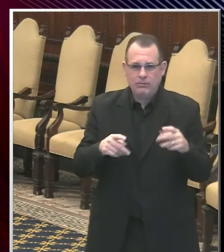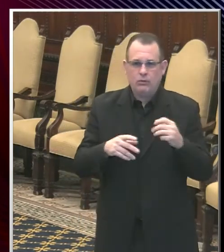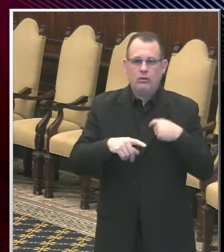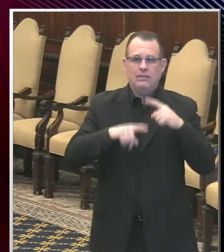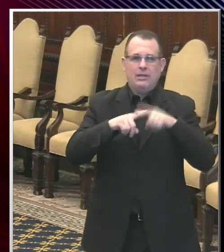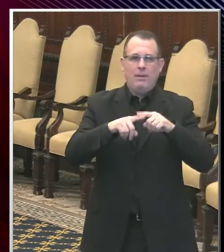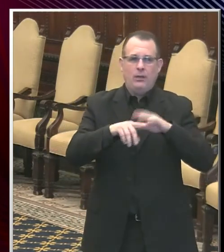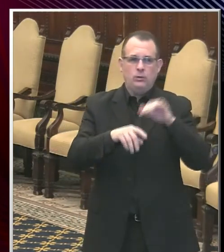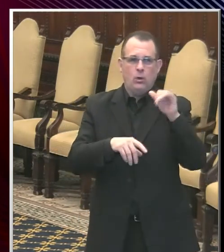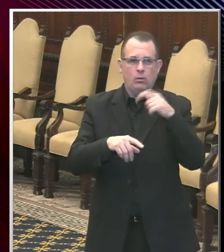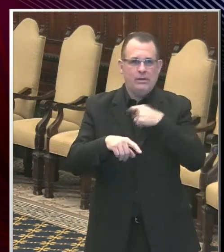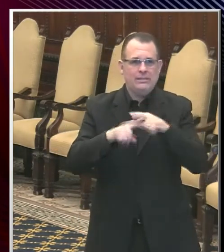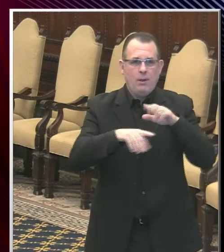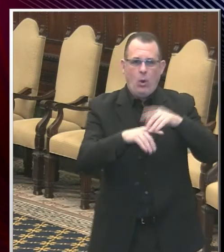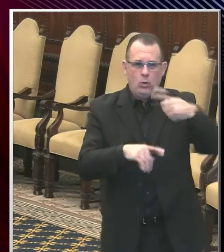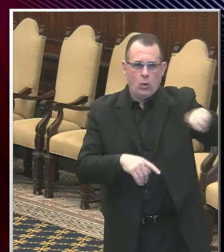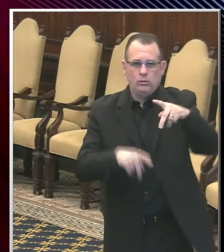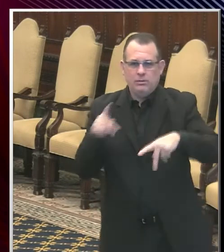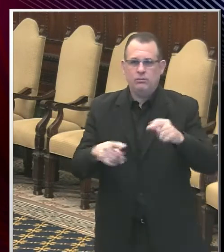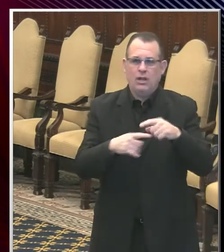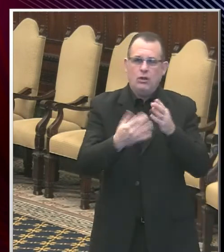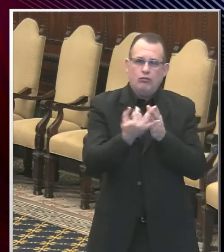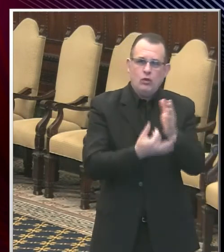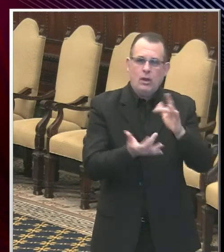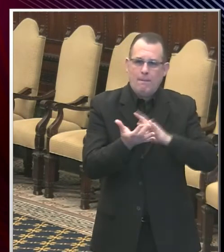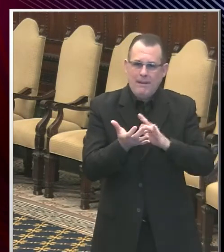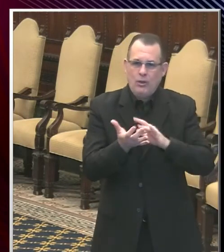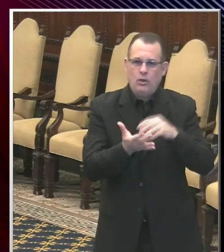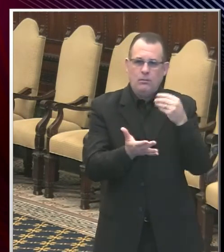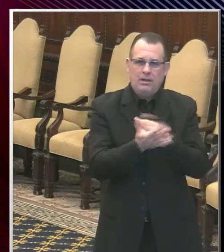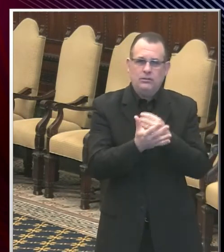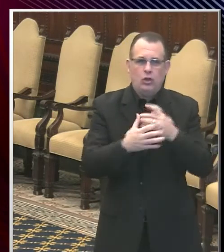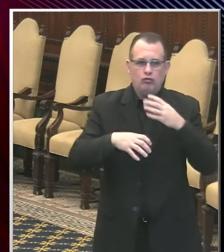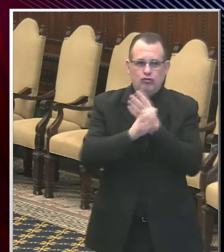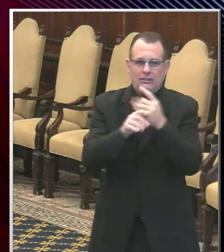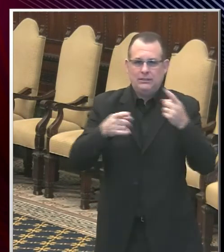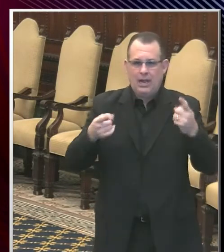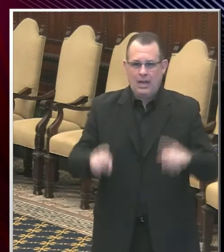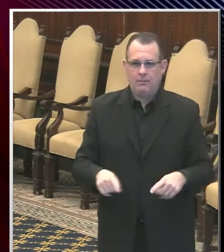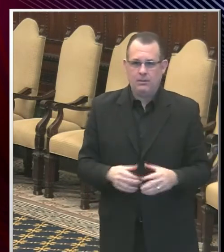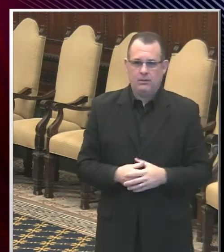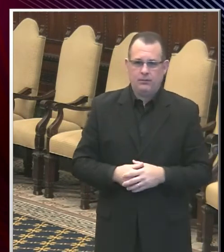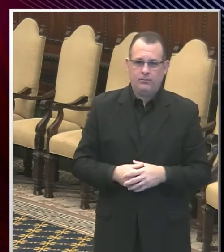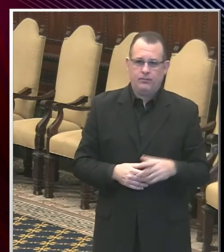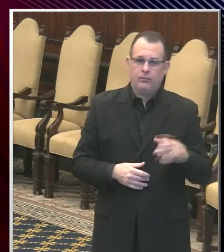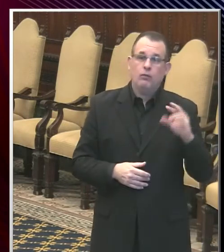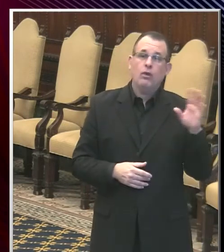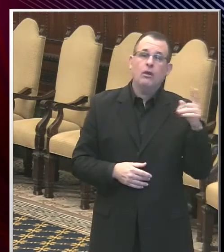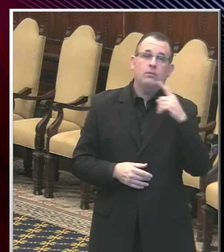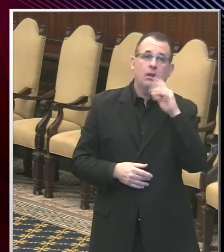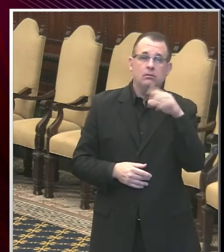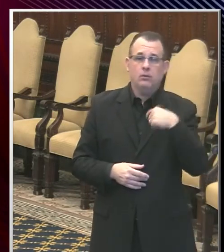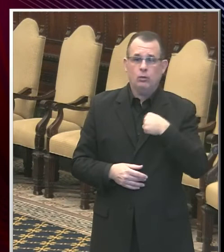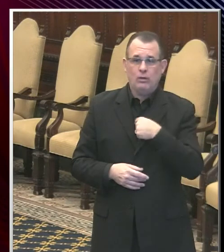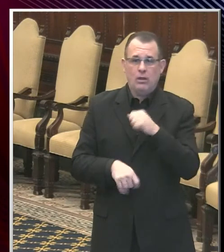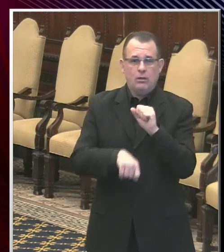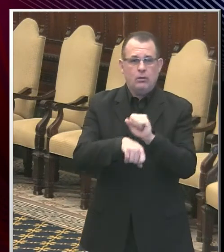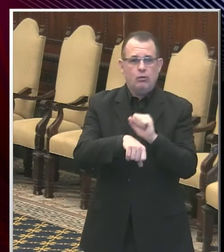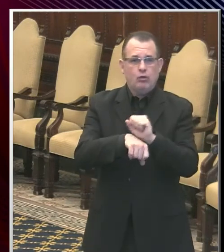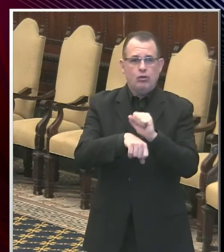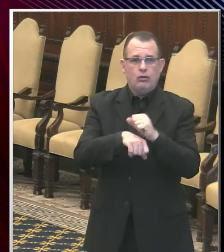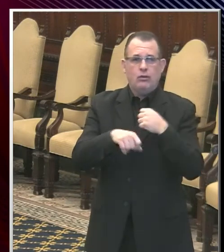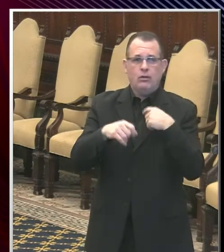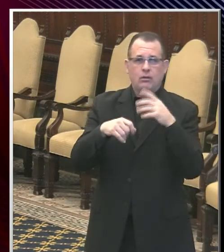to get us through this medical and financial crisis. Yeah, and the other thing, we had set up a labor reserve with funding for the